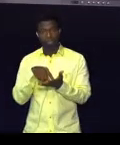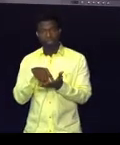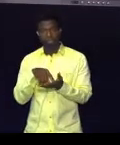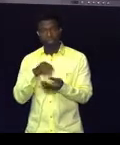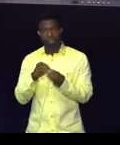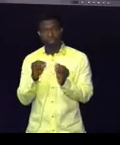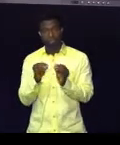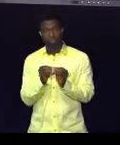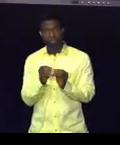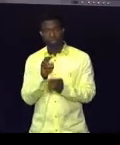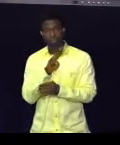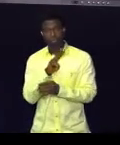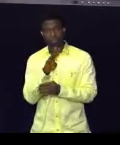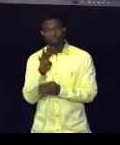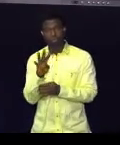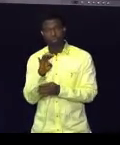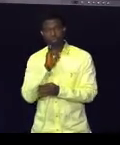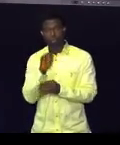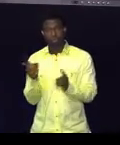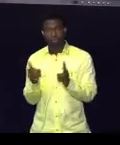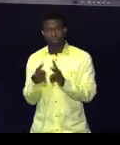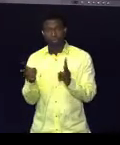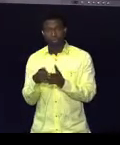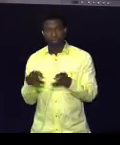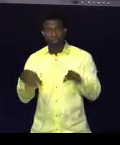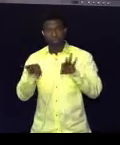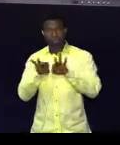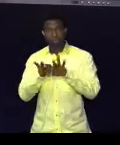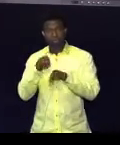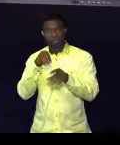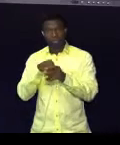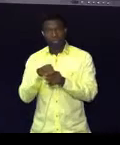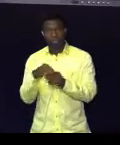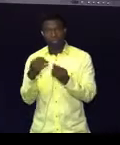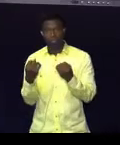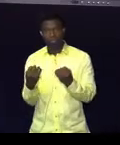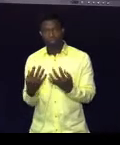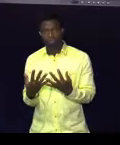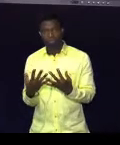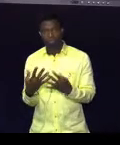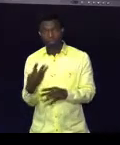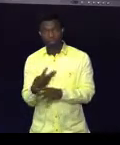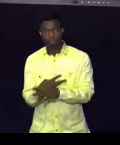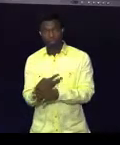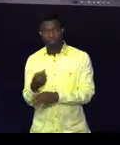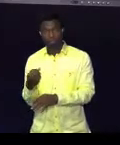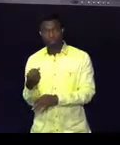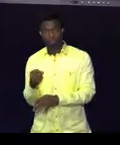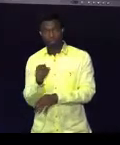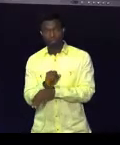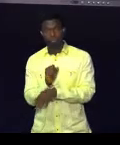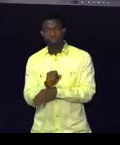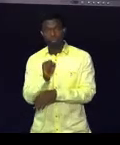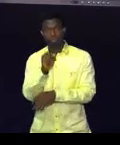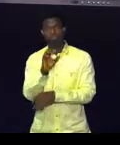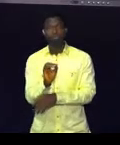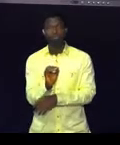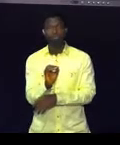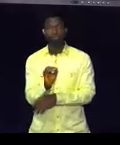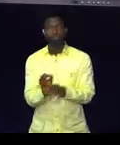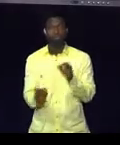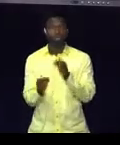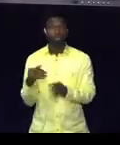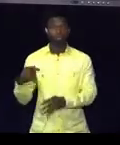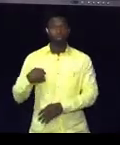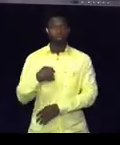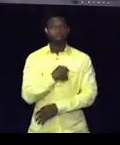number 24, this smallest common multiple, is very, very important in a lot of mathematics work.